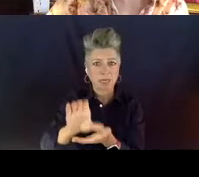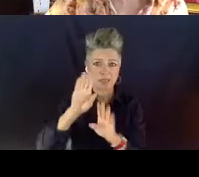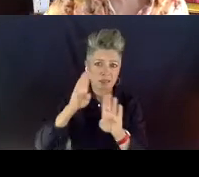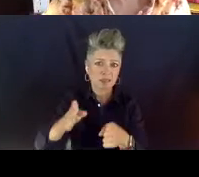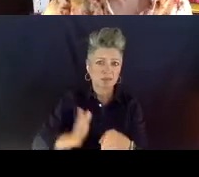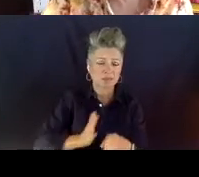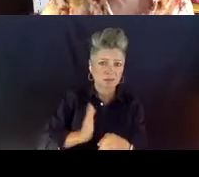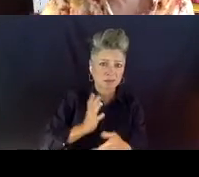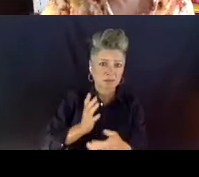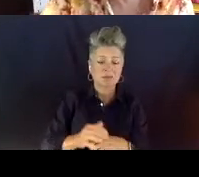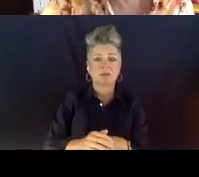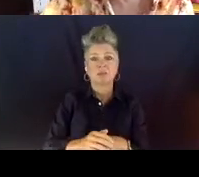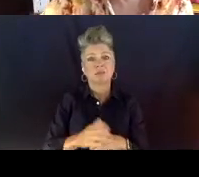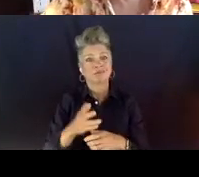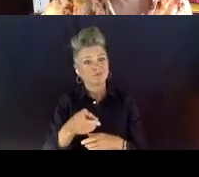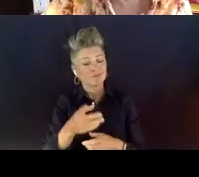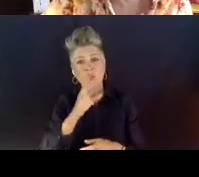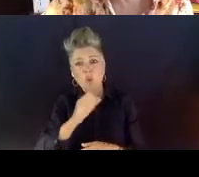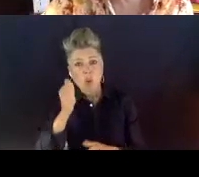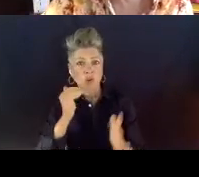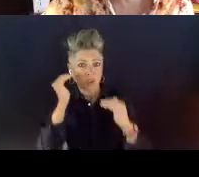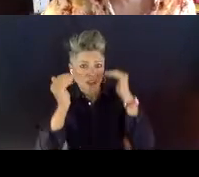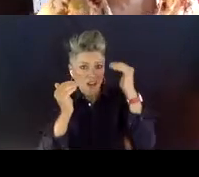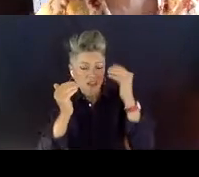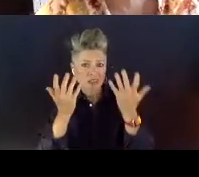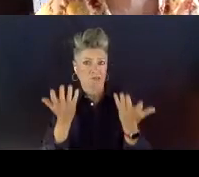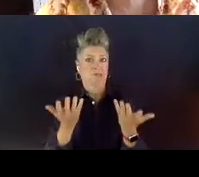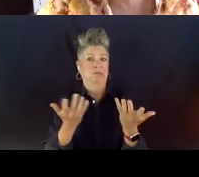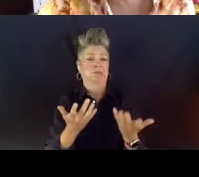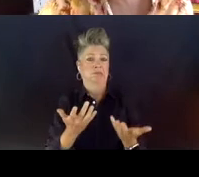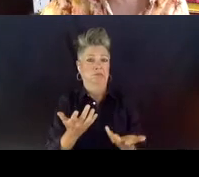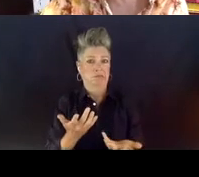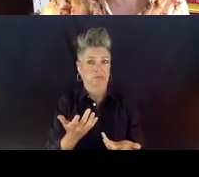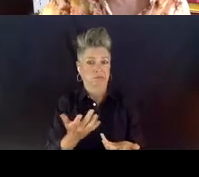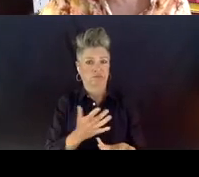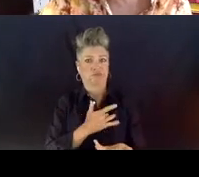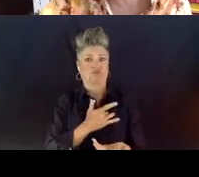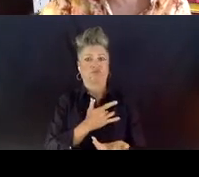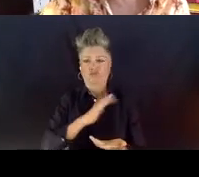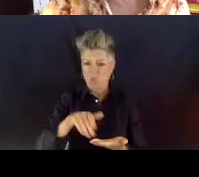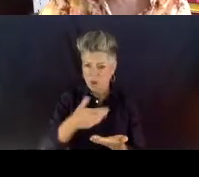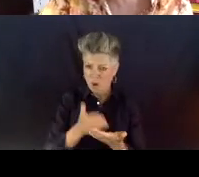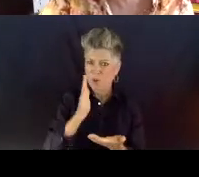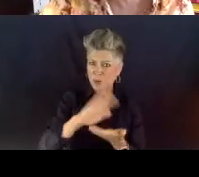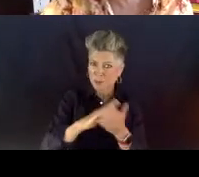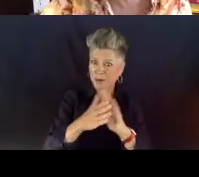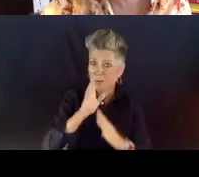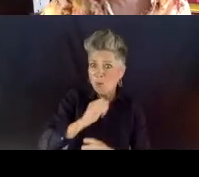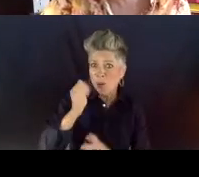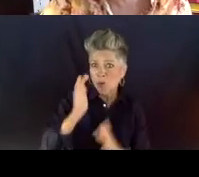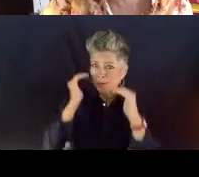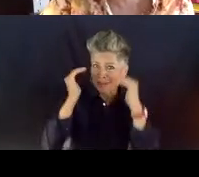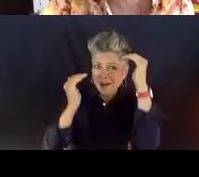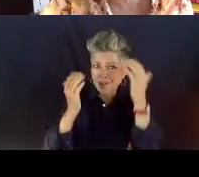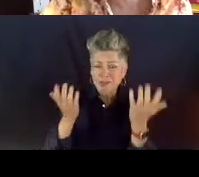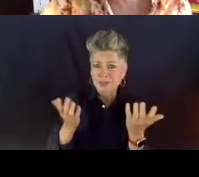Vulnerable populations are the older adults. I mean, when we all are going to become older adults, we should not be